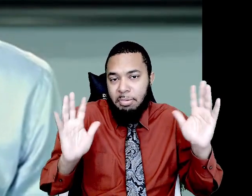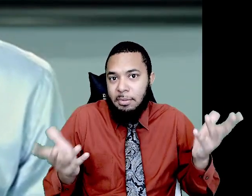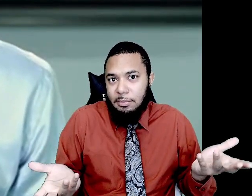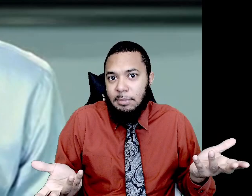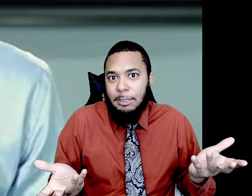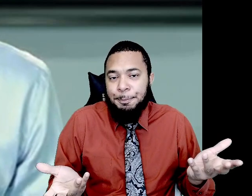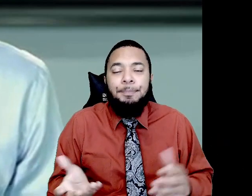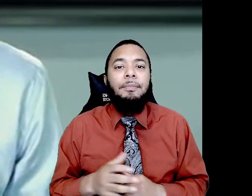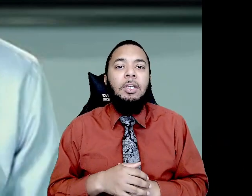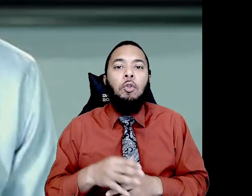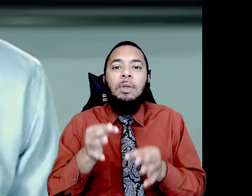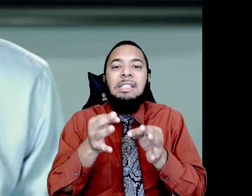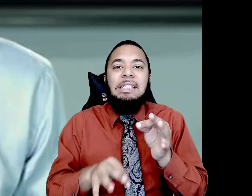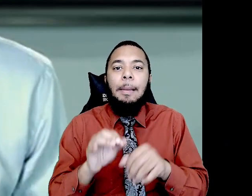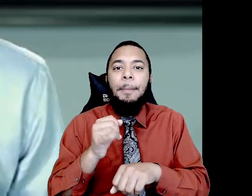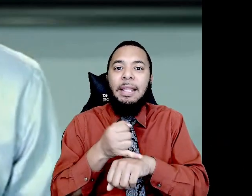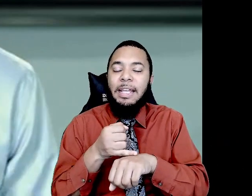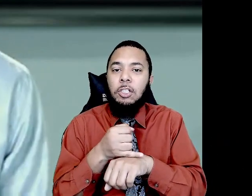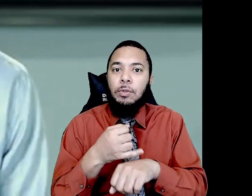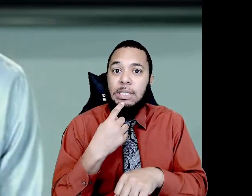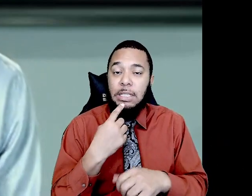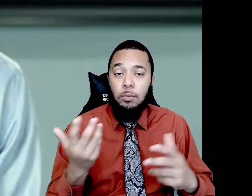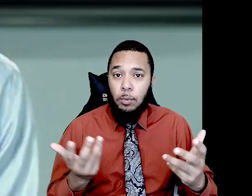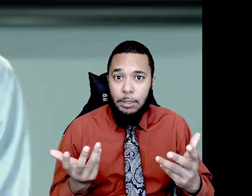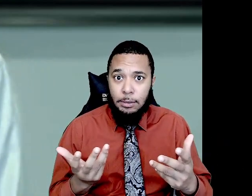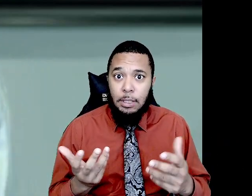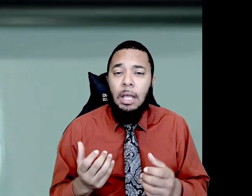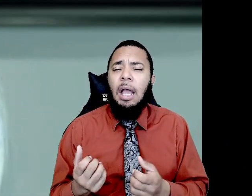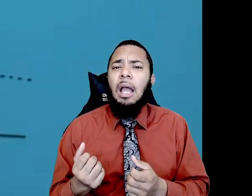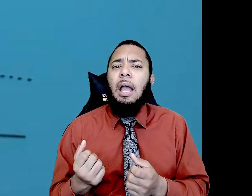simple interest says, well, how much was that growing throughout the year?